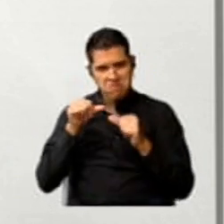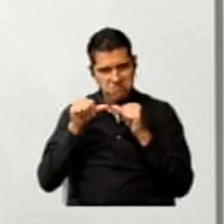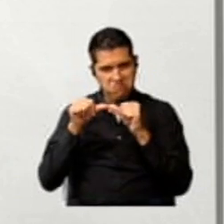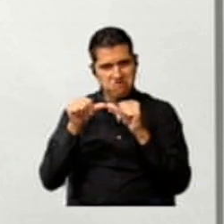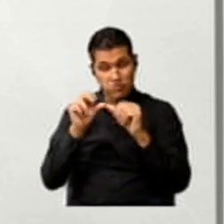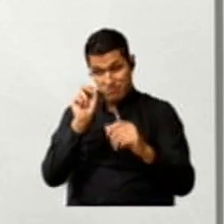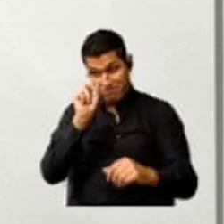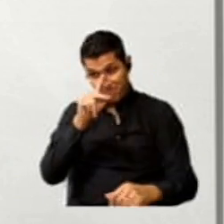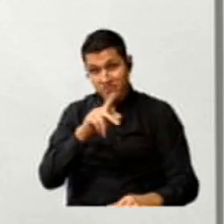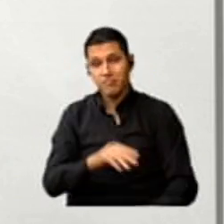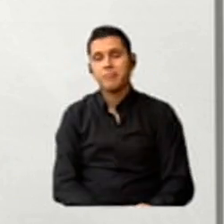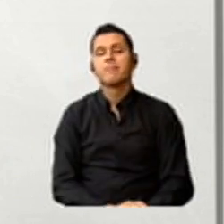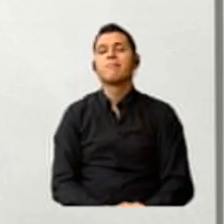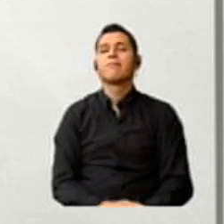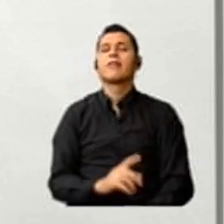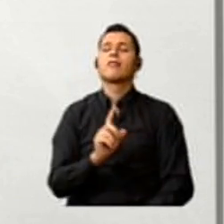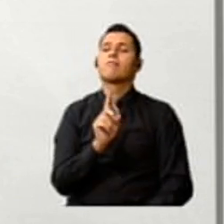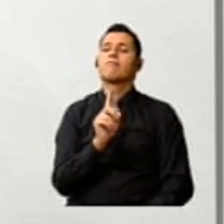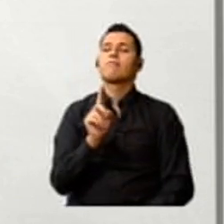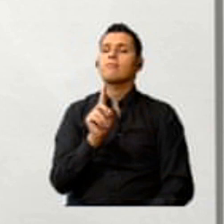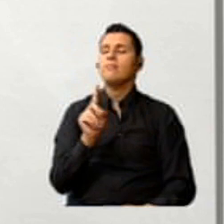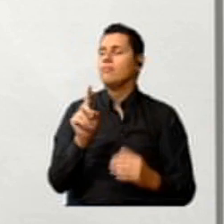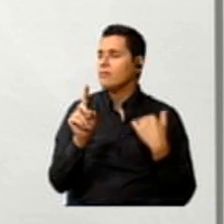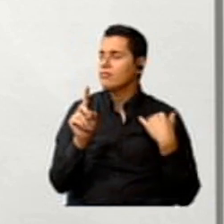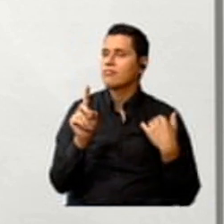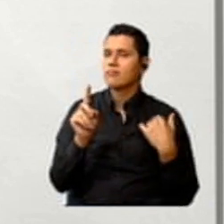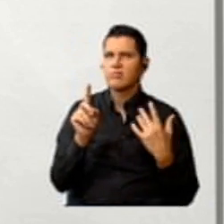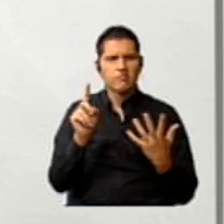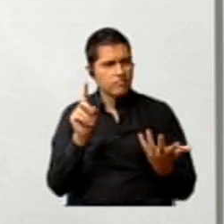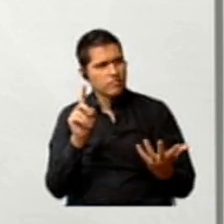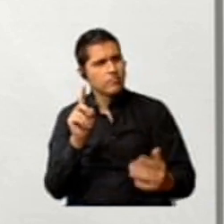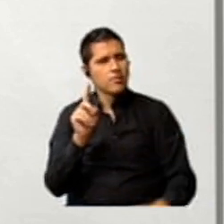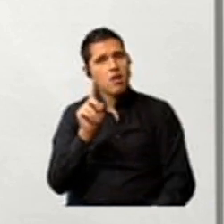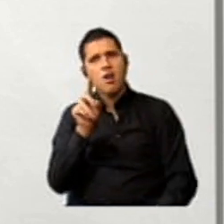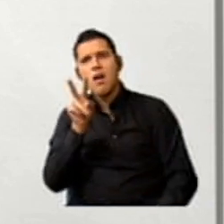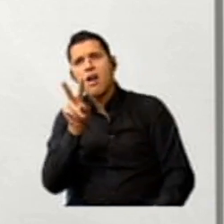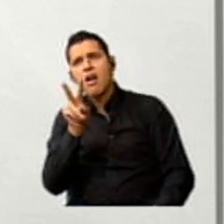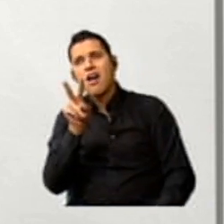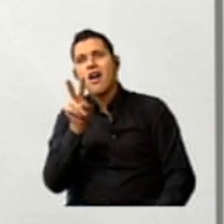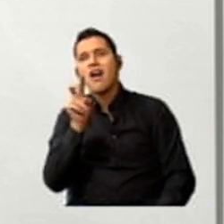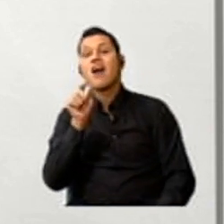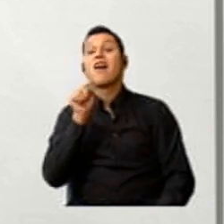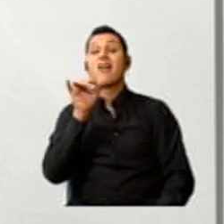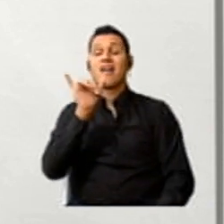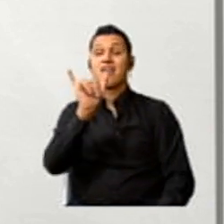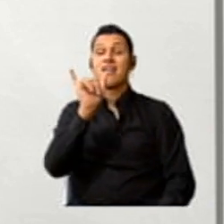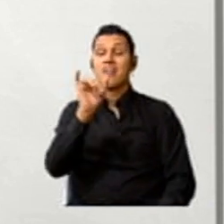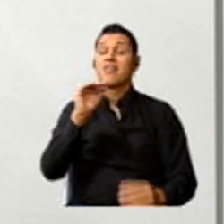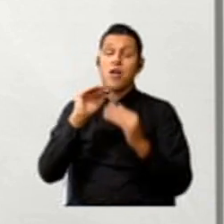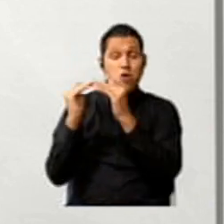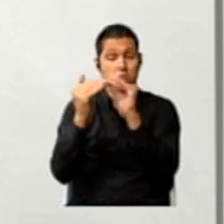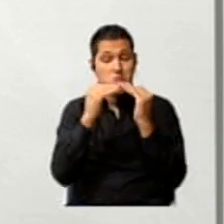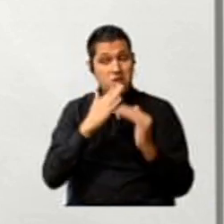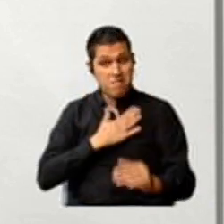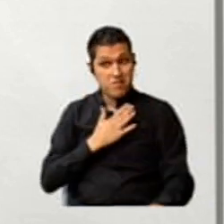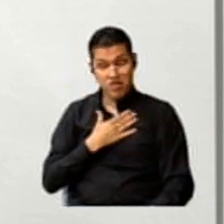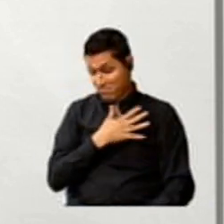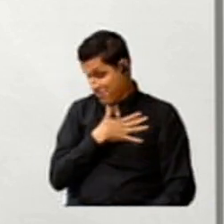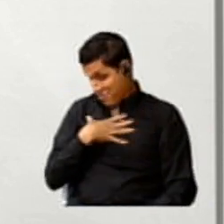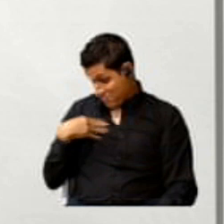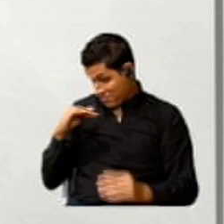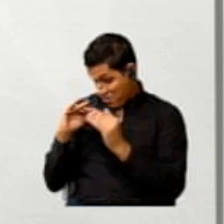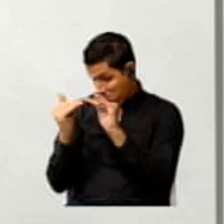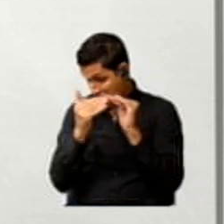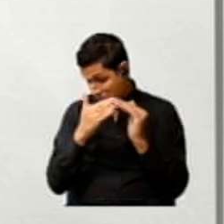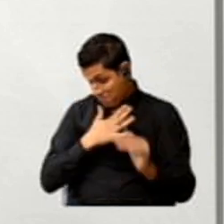Waldo. Look, this is my community, Waldo. Do you like it?